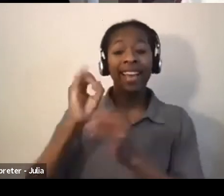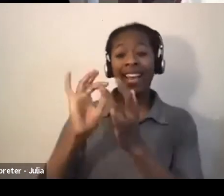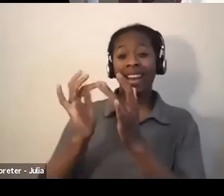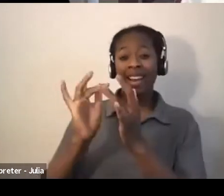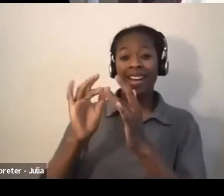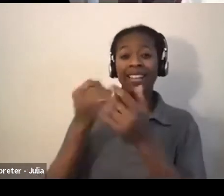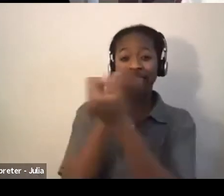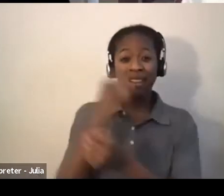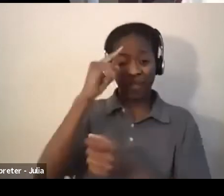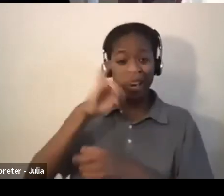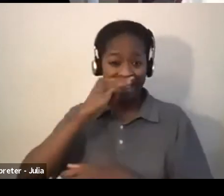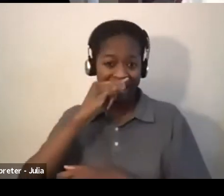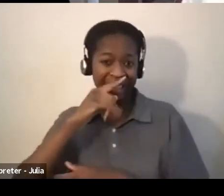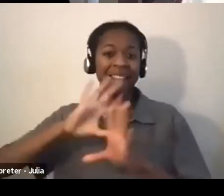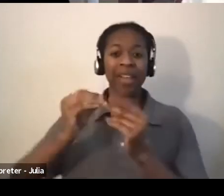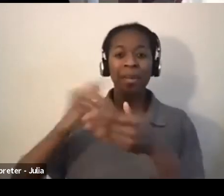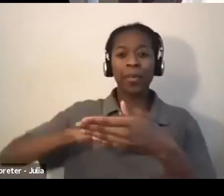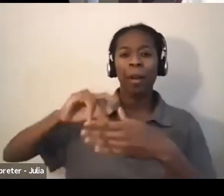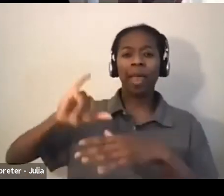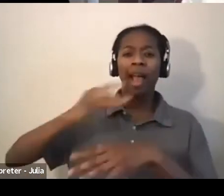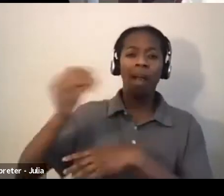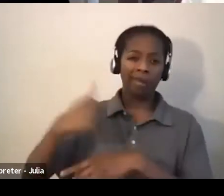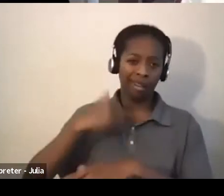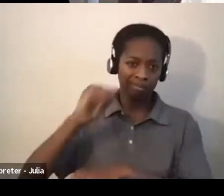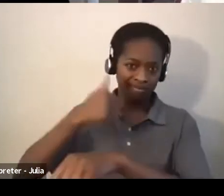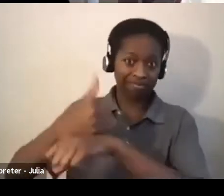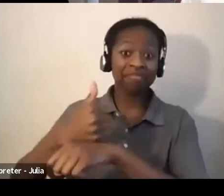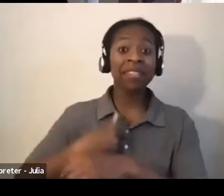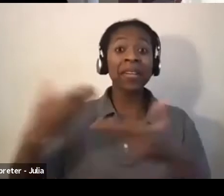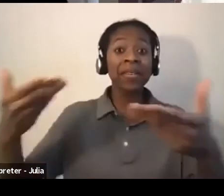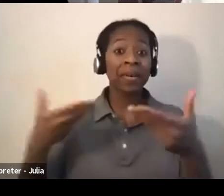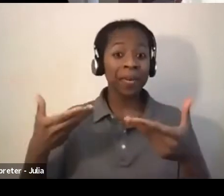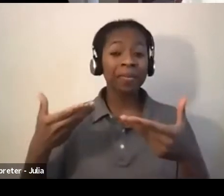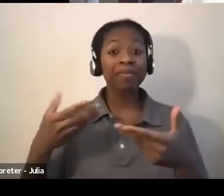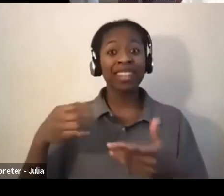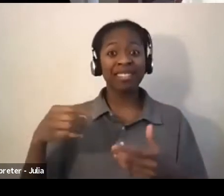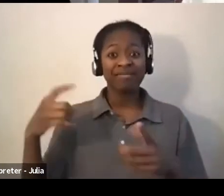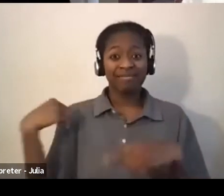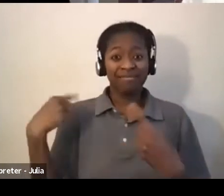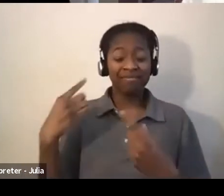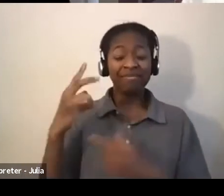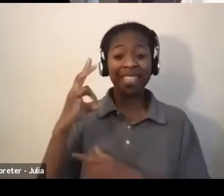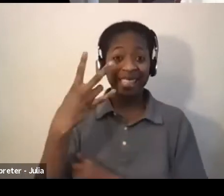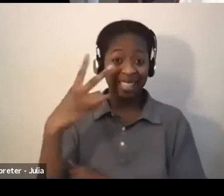Families program. I'd like to welcome everybody to our 17th